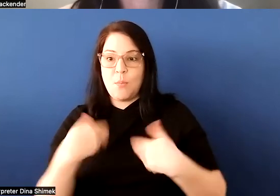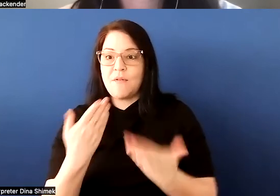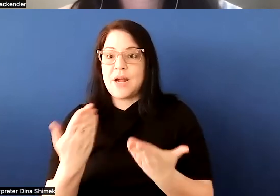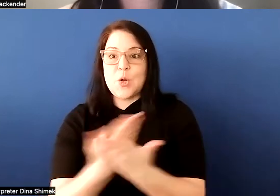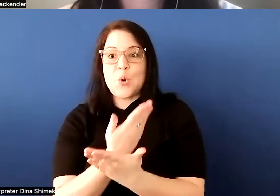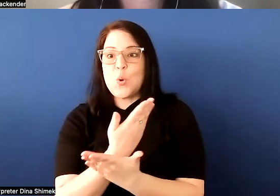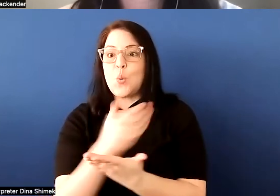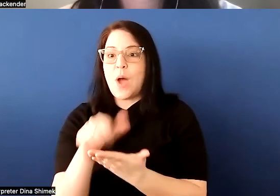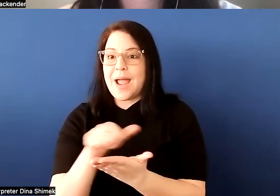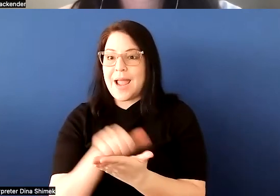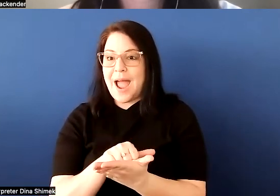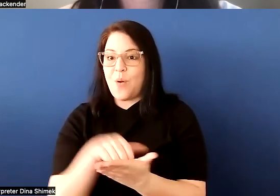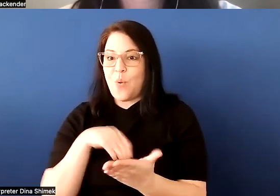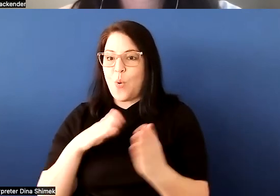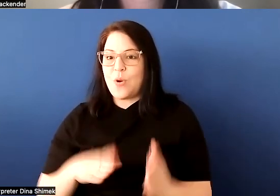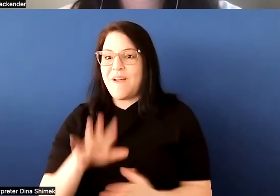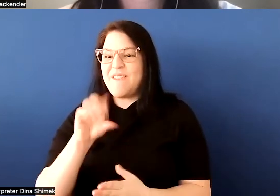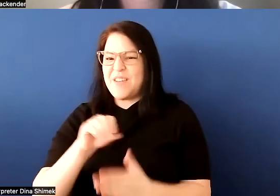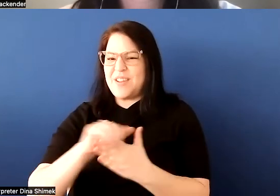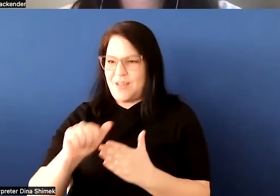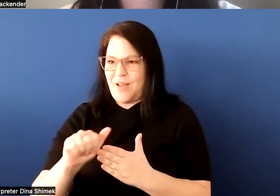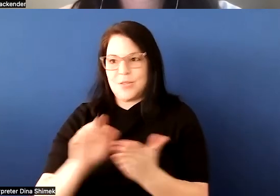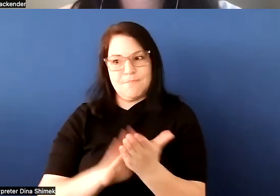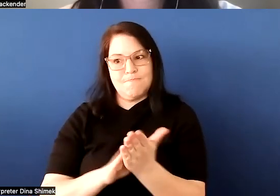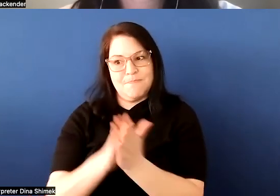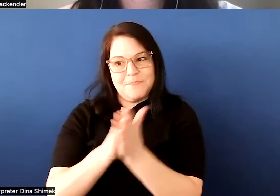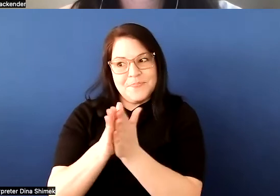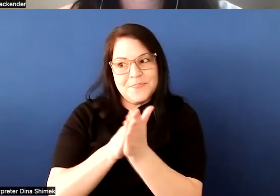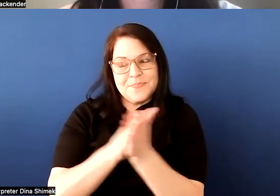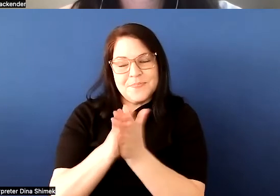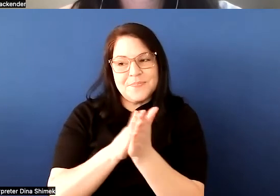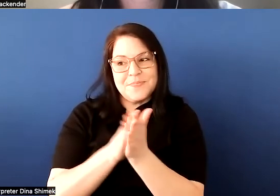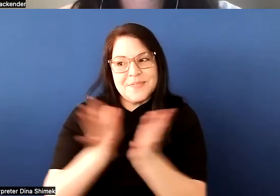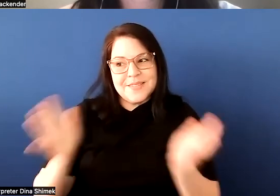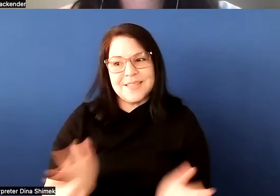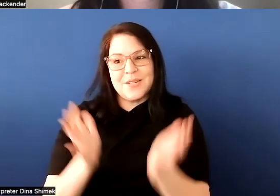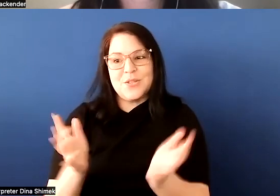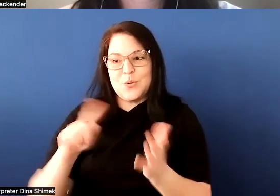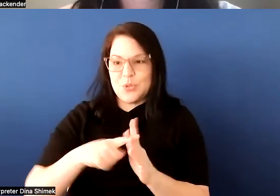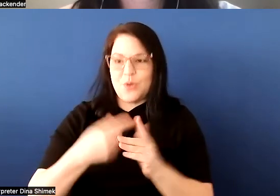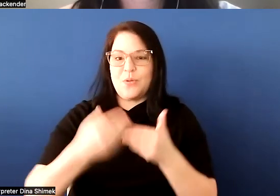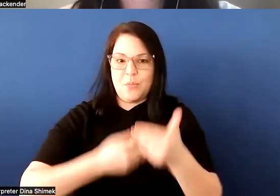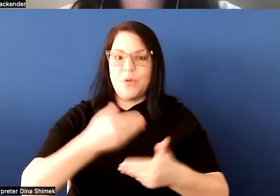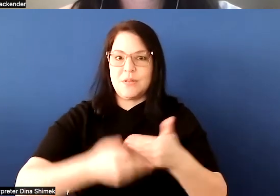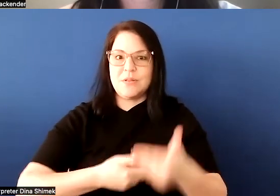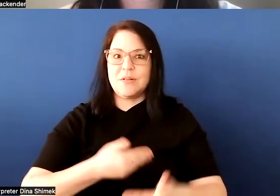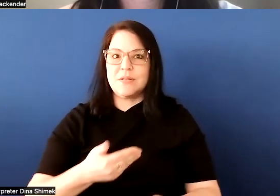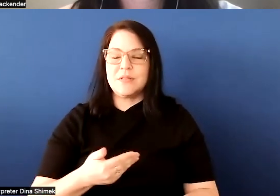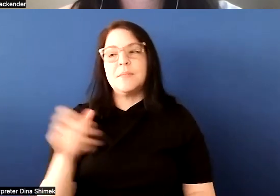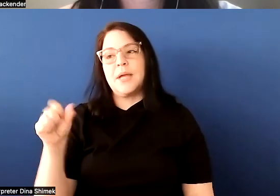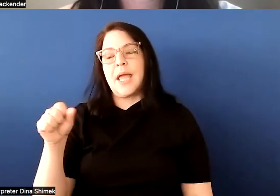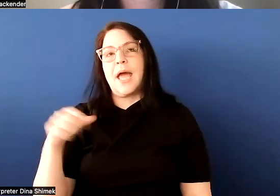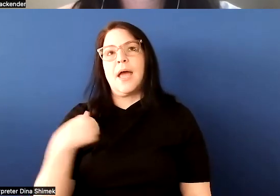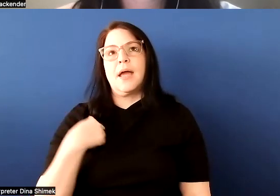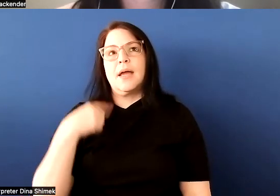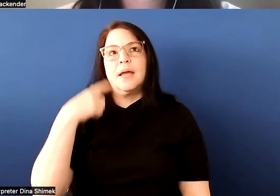holders $50. So I'm giving you a $50 incentive to begin, right? So, but no, I think it's